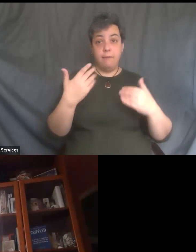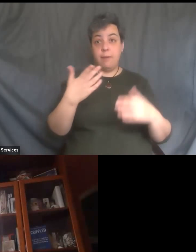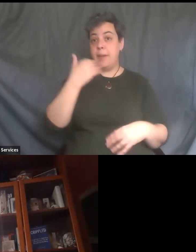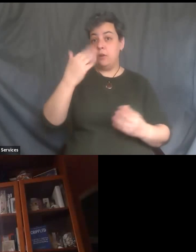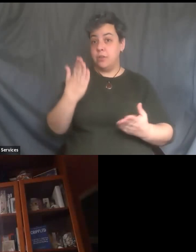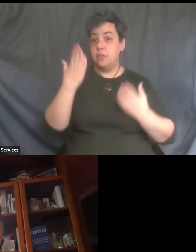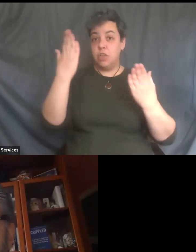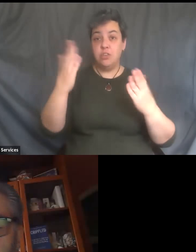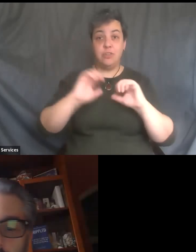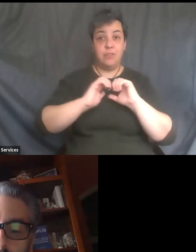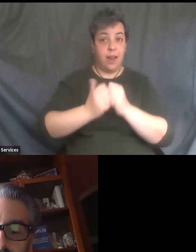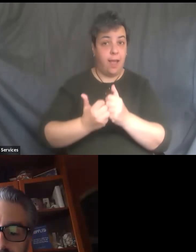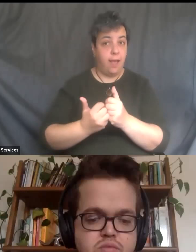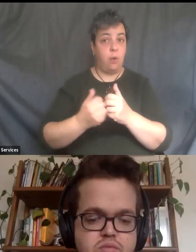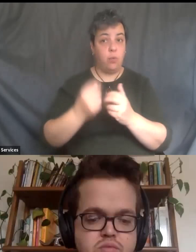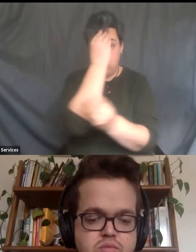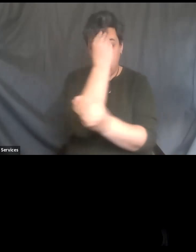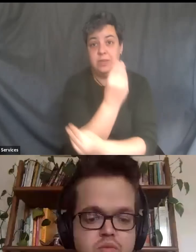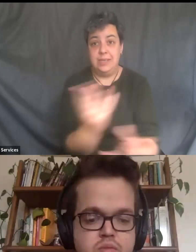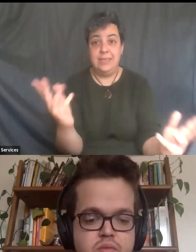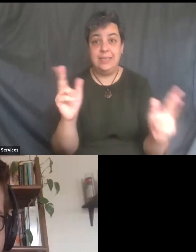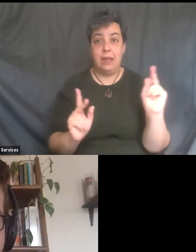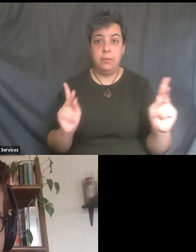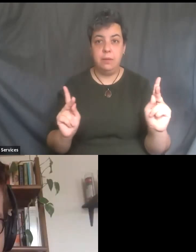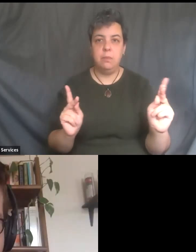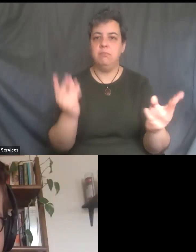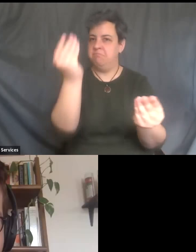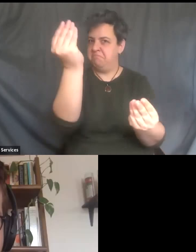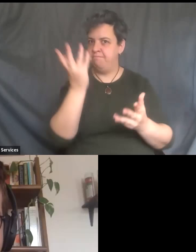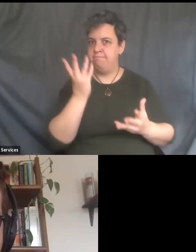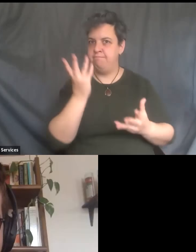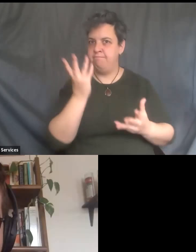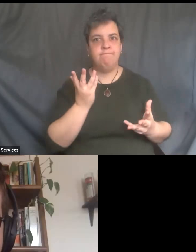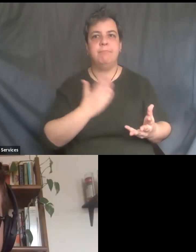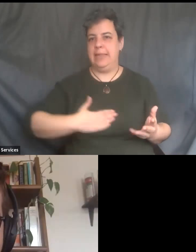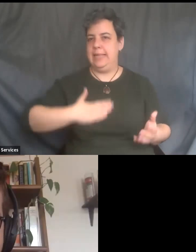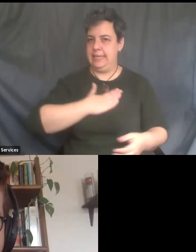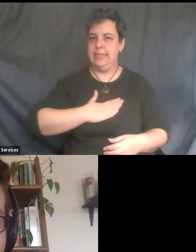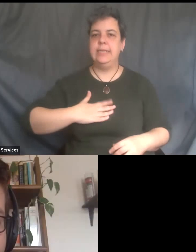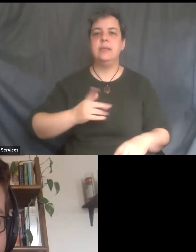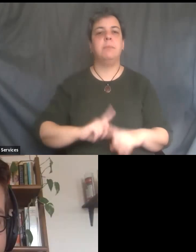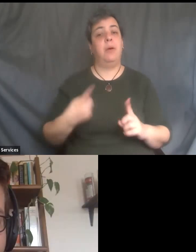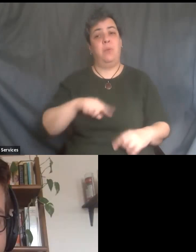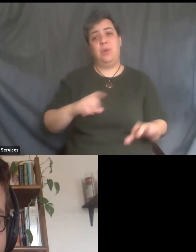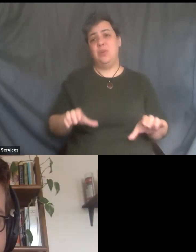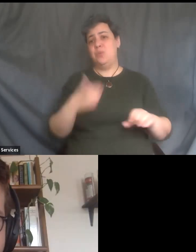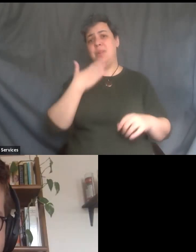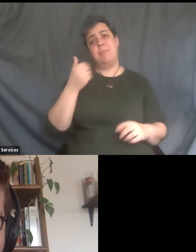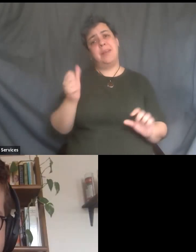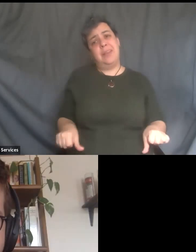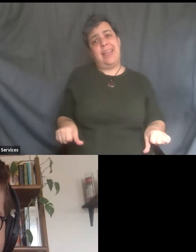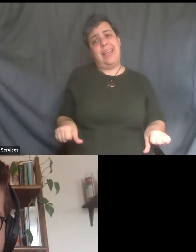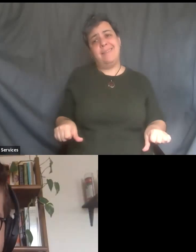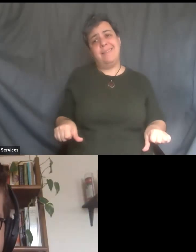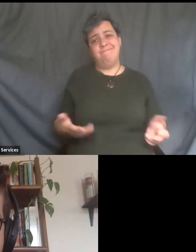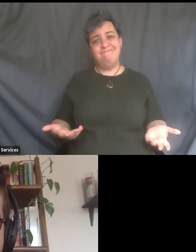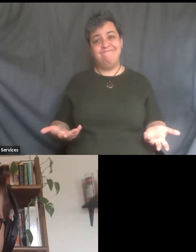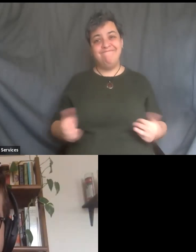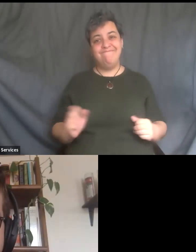now. So thank you. Thank you, Commissioner. That's great. And thank you for that. And I just wanted to follow up